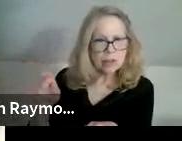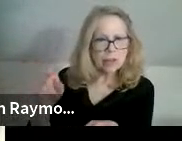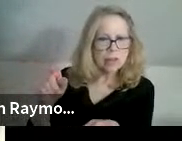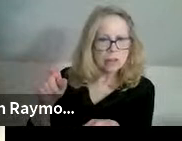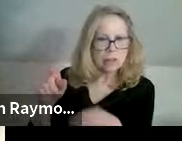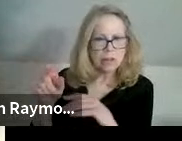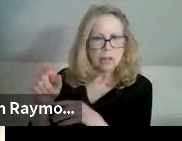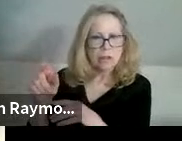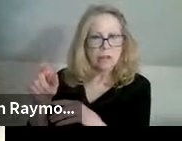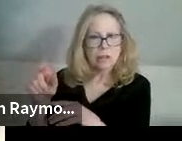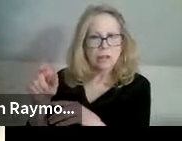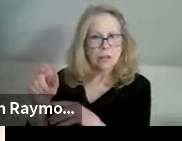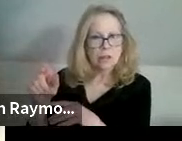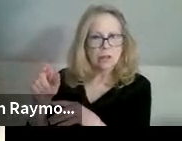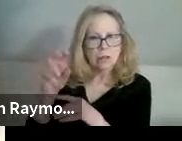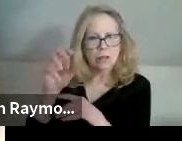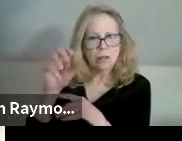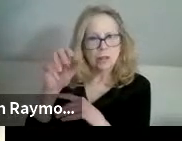www.w3.org,